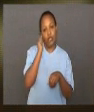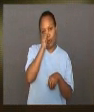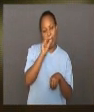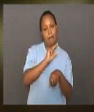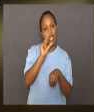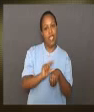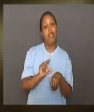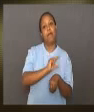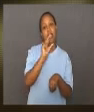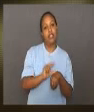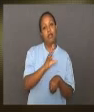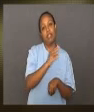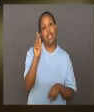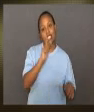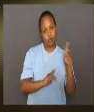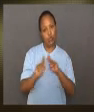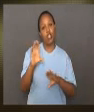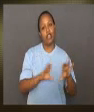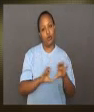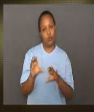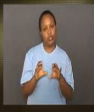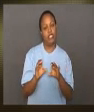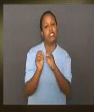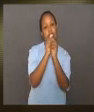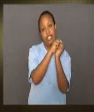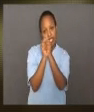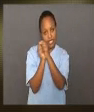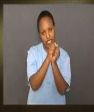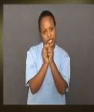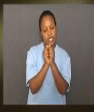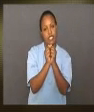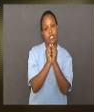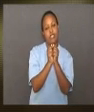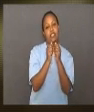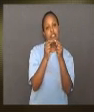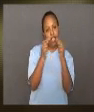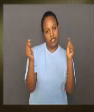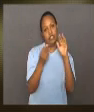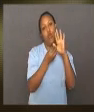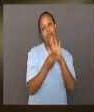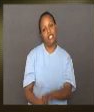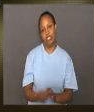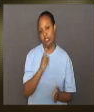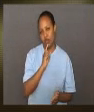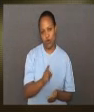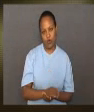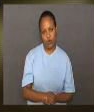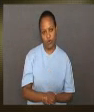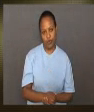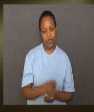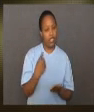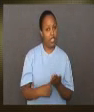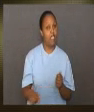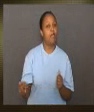nations, nationalities, and peoples of Ethiopia against oppression. This is